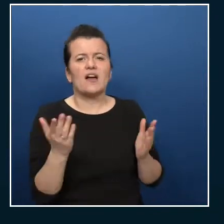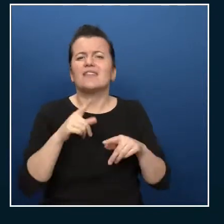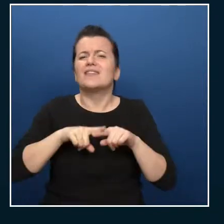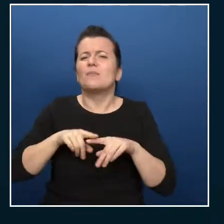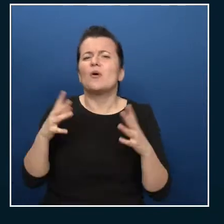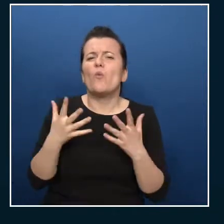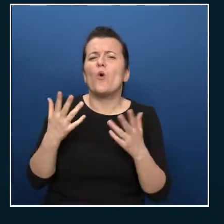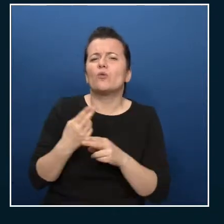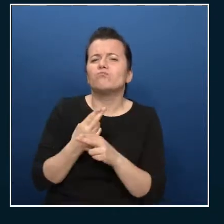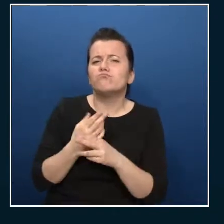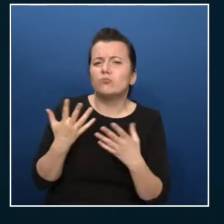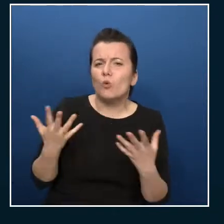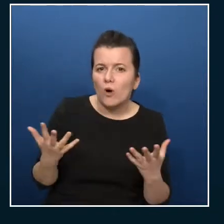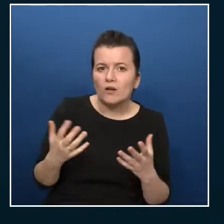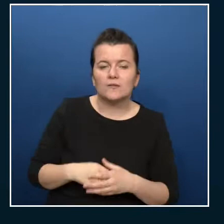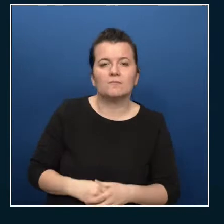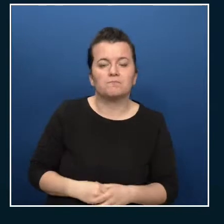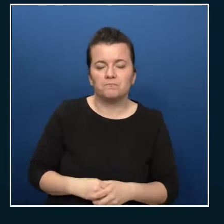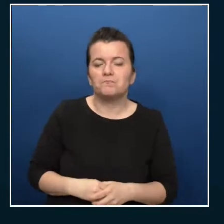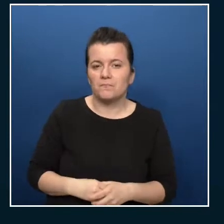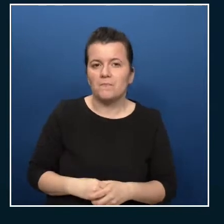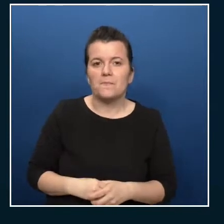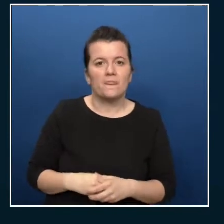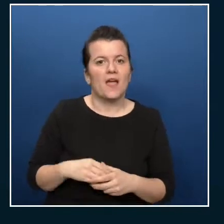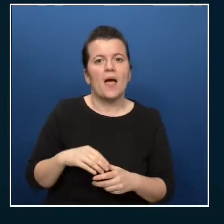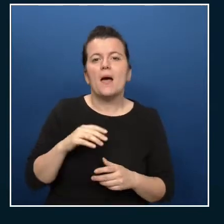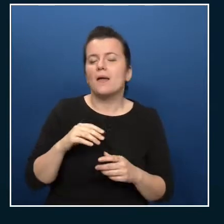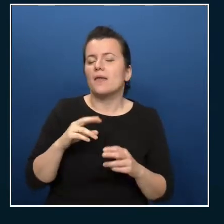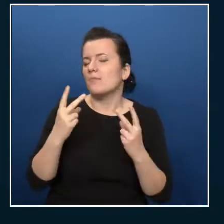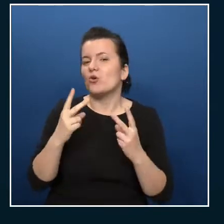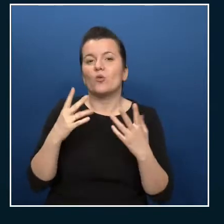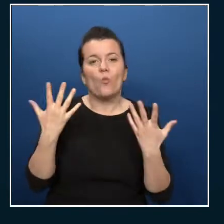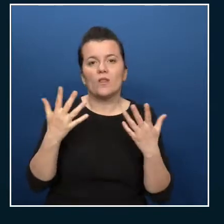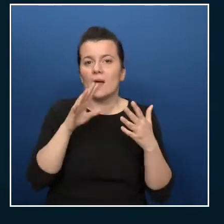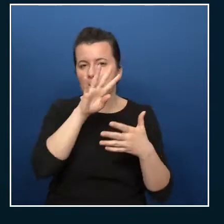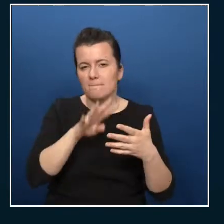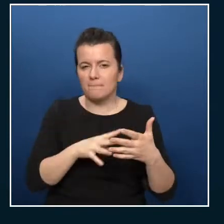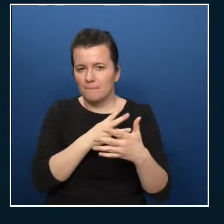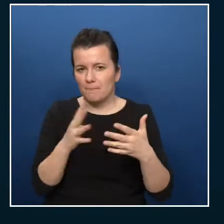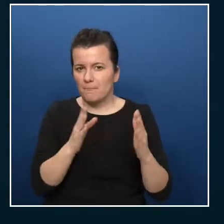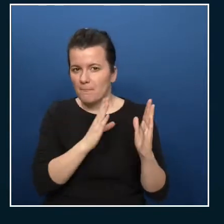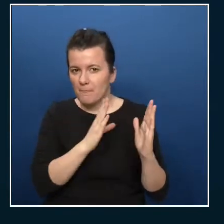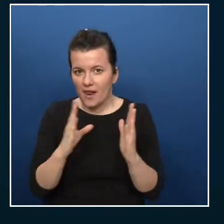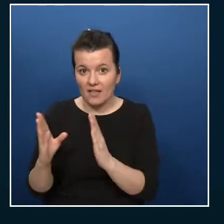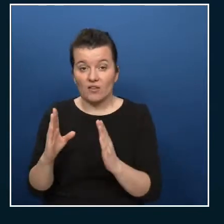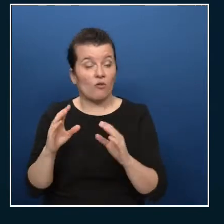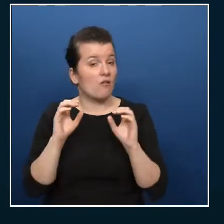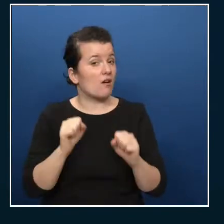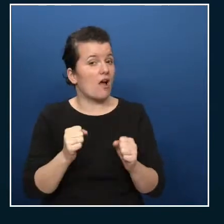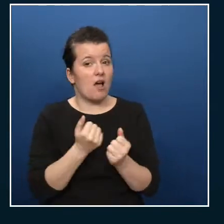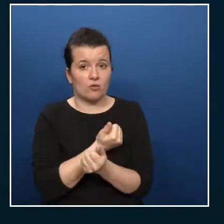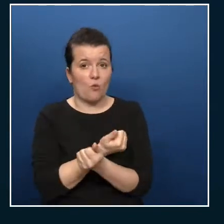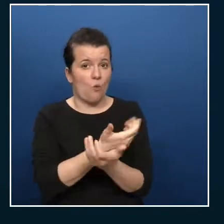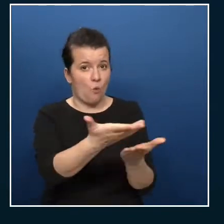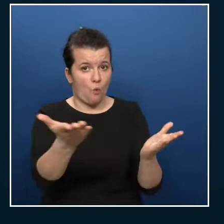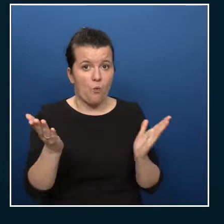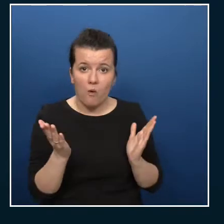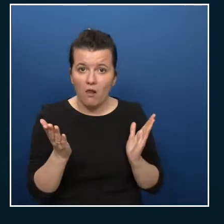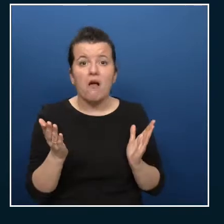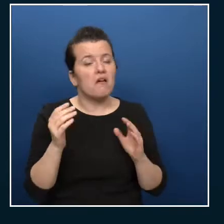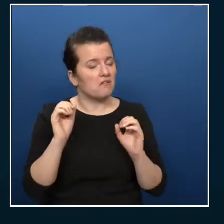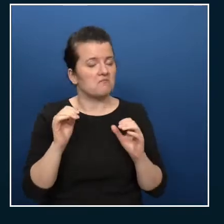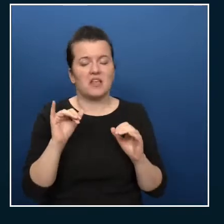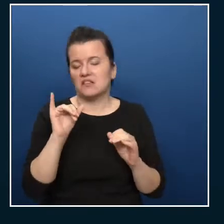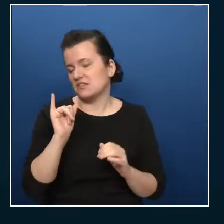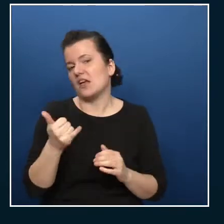Exchange, etc. So yeah, it takes planning, but if you have the option to do that, then the advice will be definitely yes.